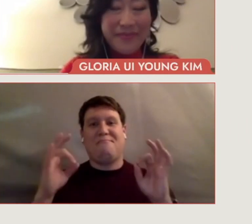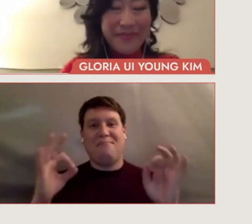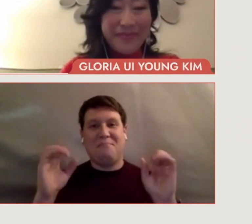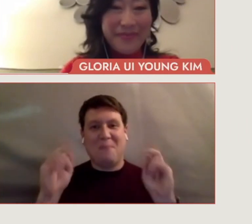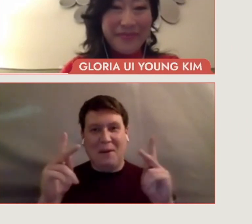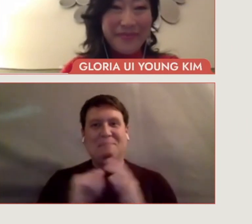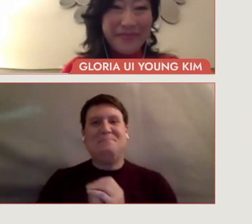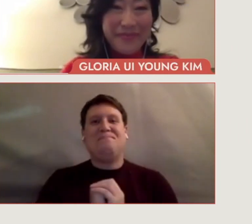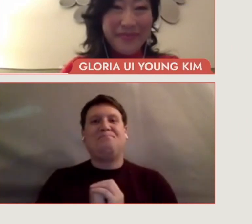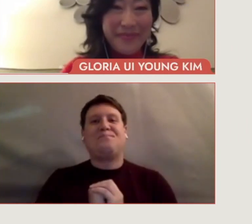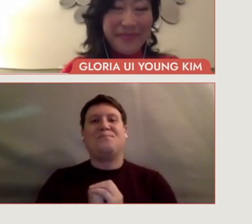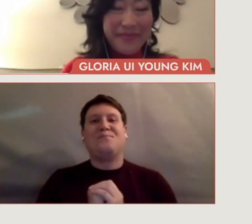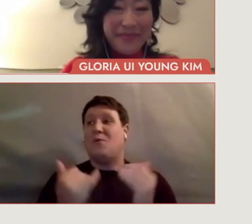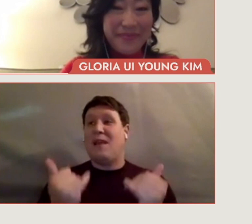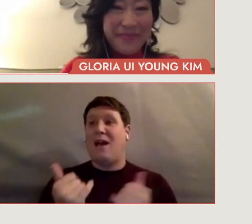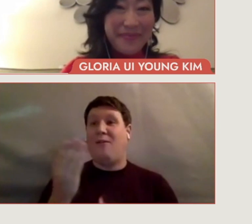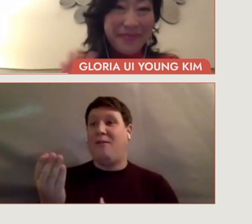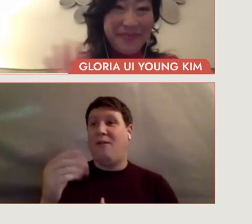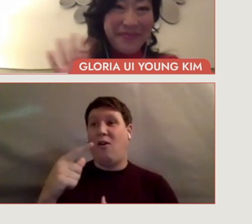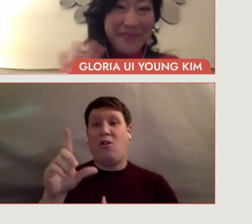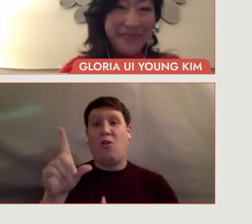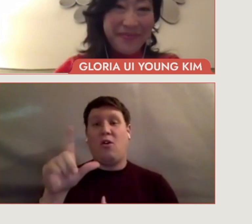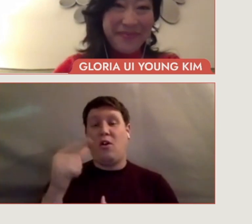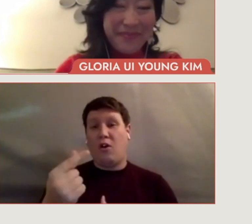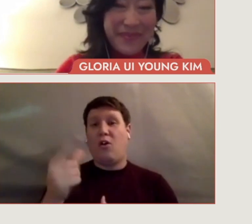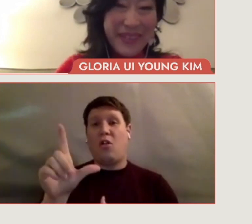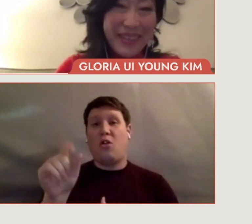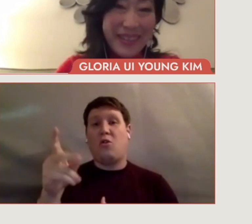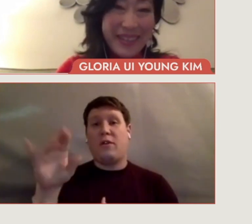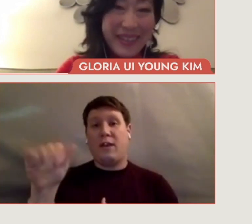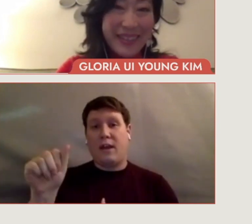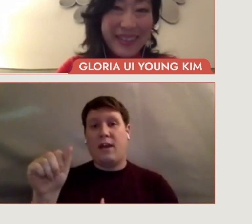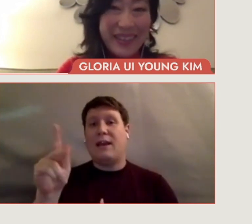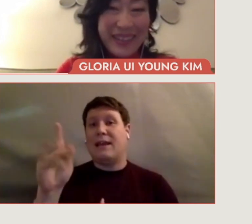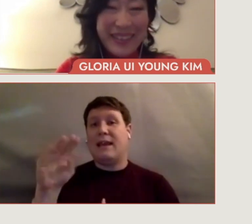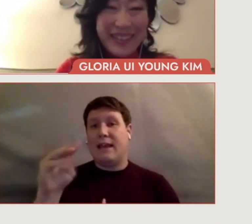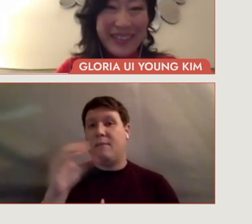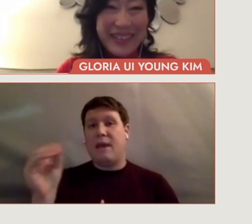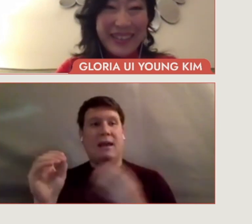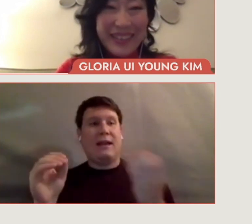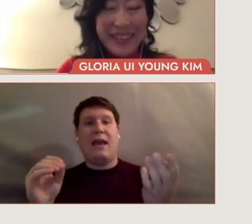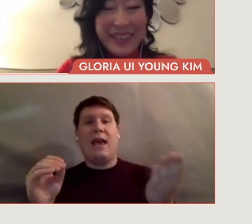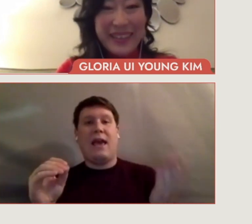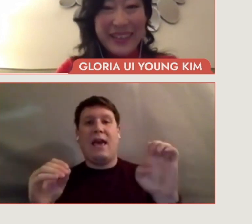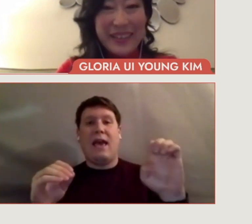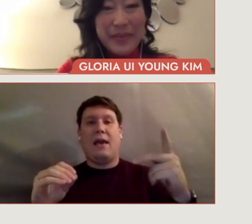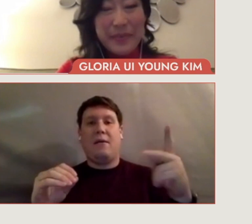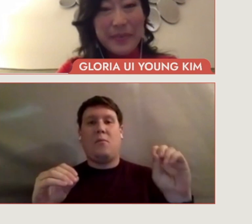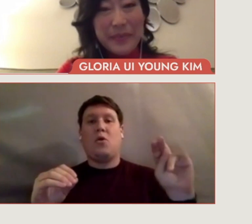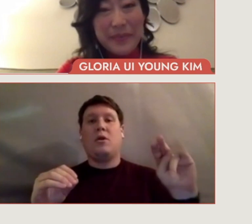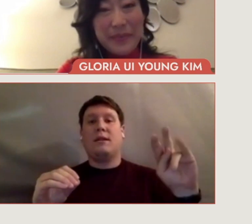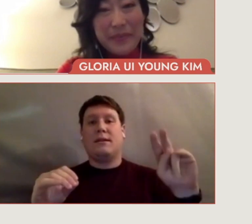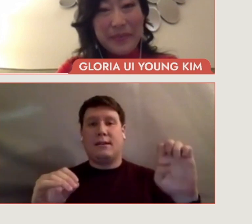All right. So we have Gloria Kim and Eponine Lee here with us, and you know, it's really great for